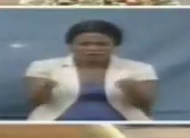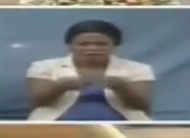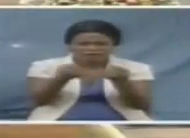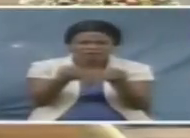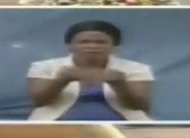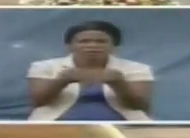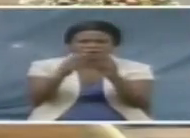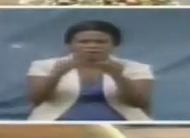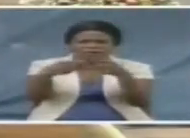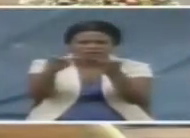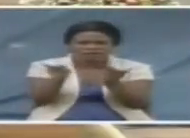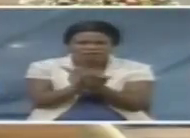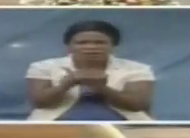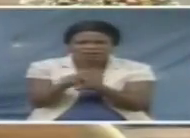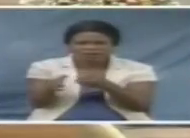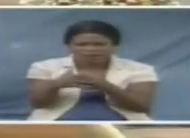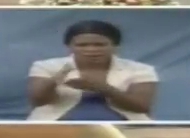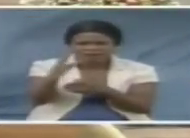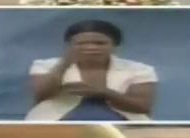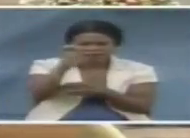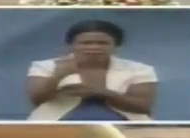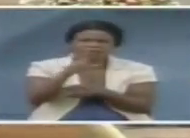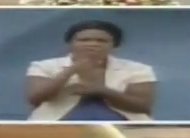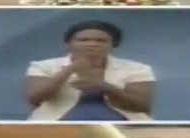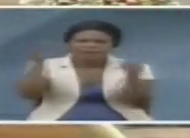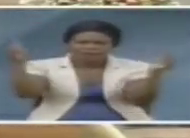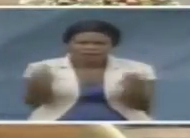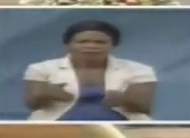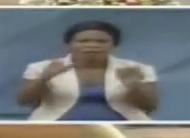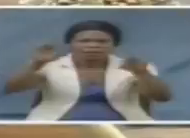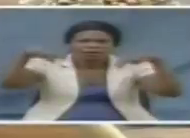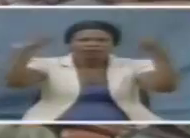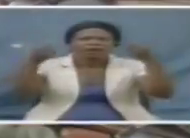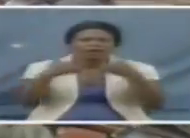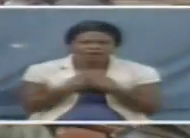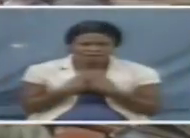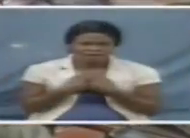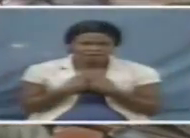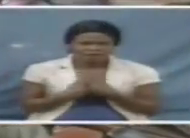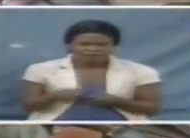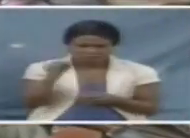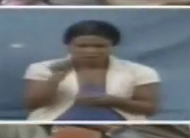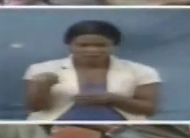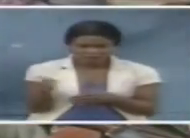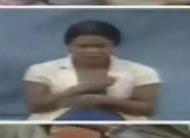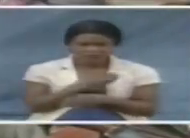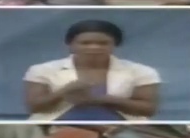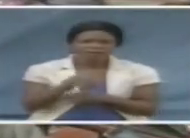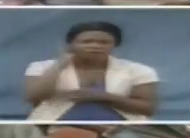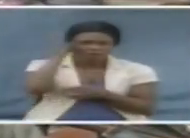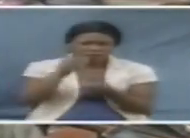10 small water schemes in rural areas, and a further 600 boreholes have been